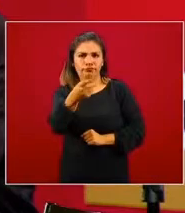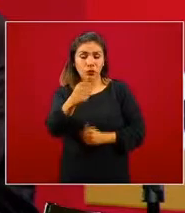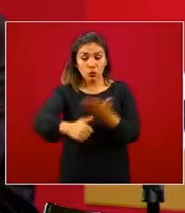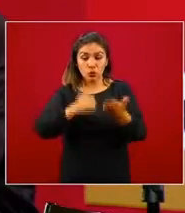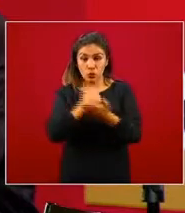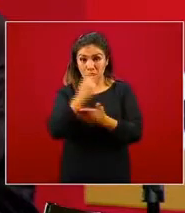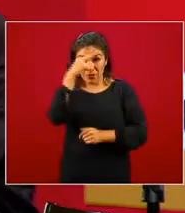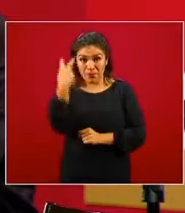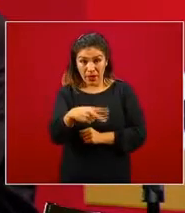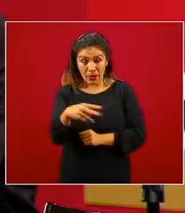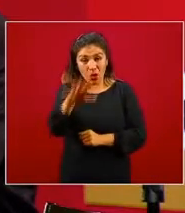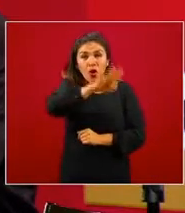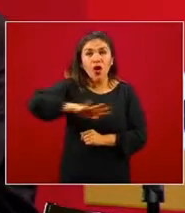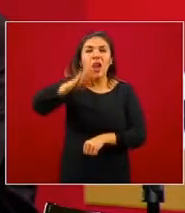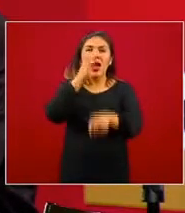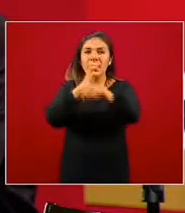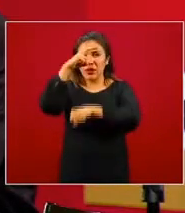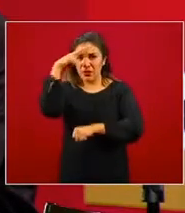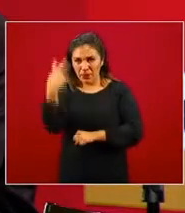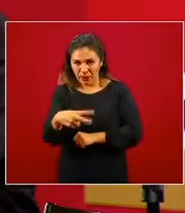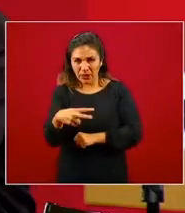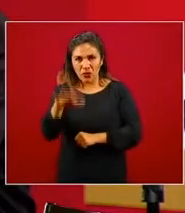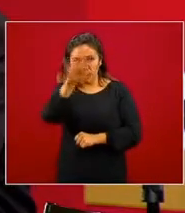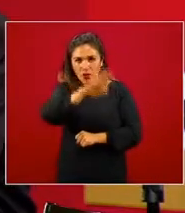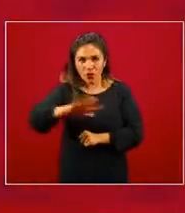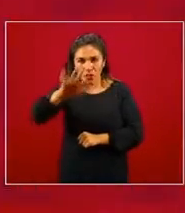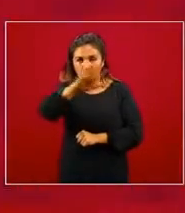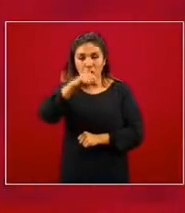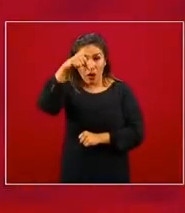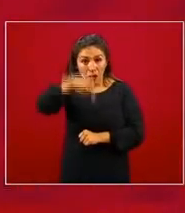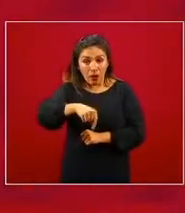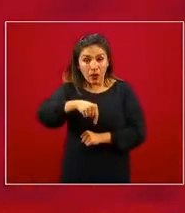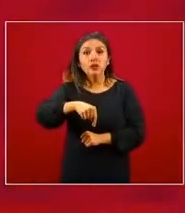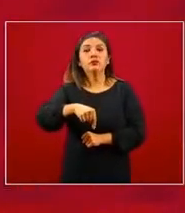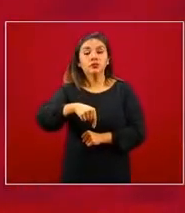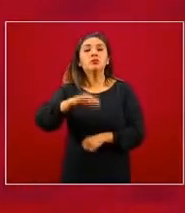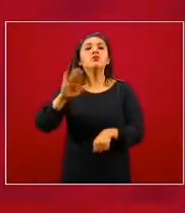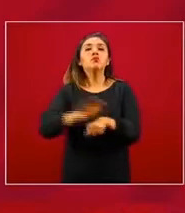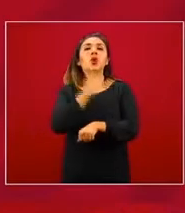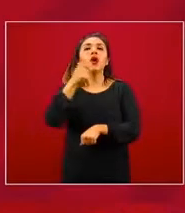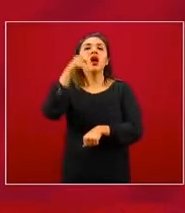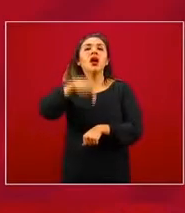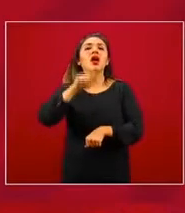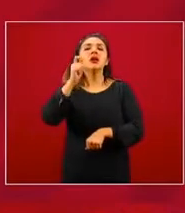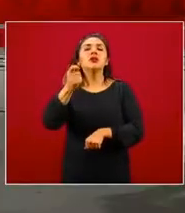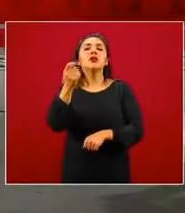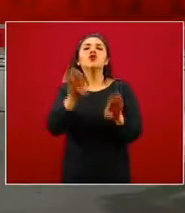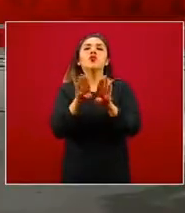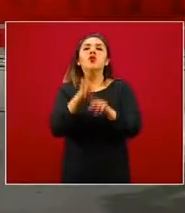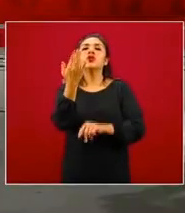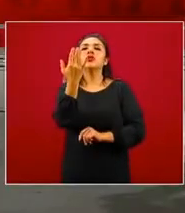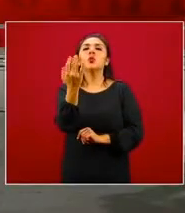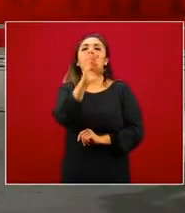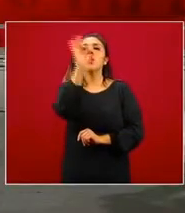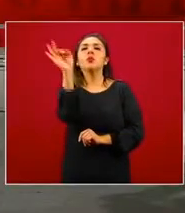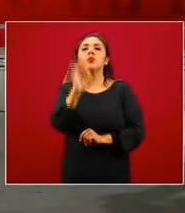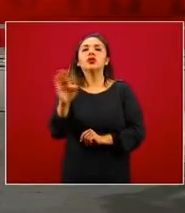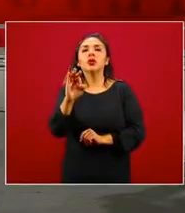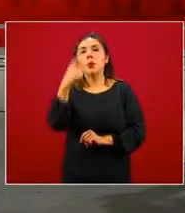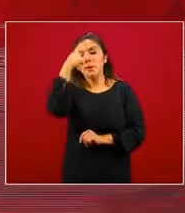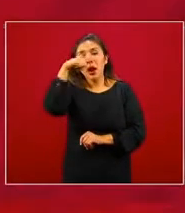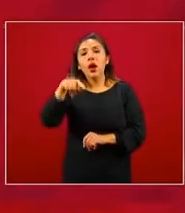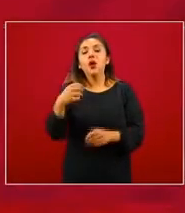We have underscored Mexico City and the conurbated area and the Valley of Mexico because this represents